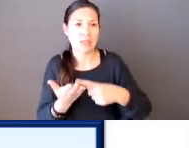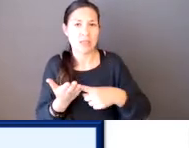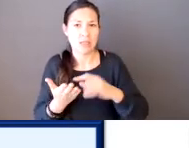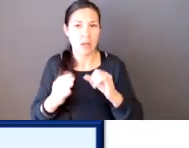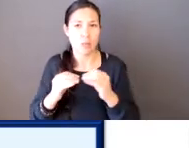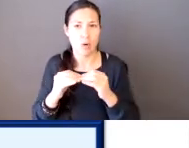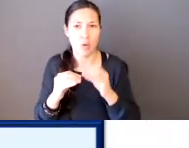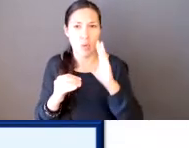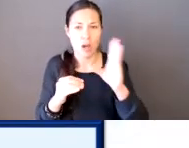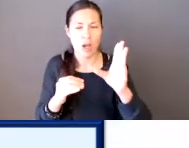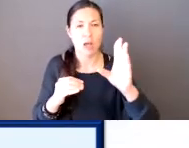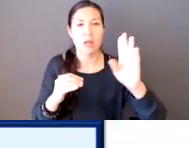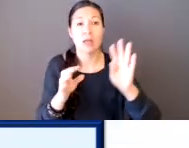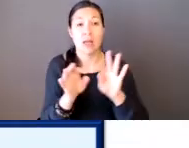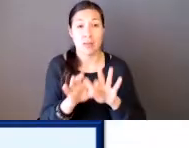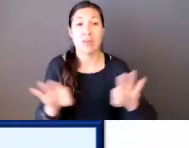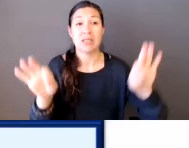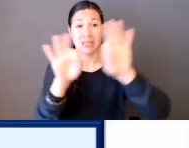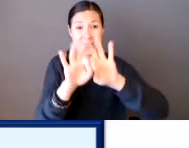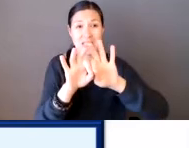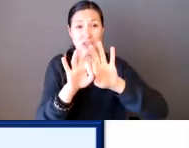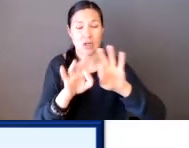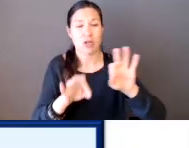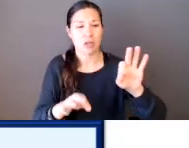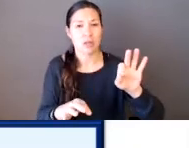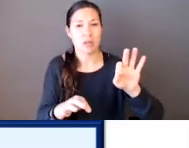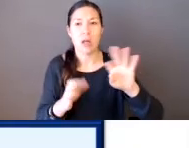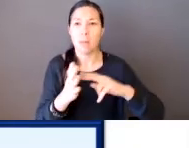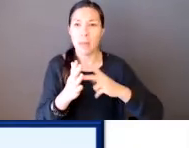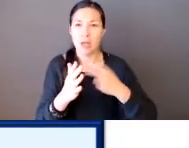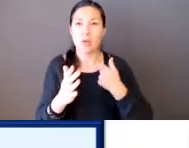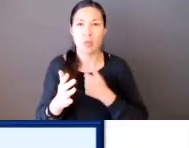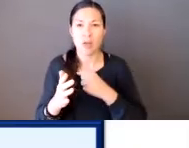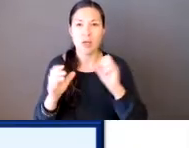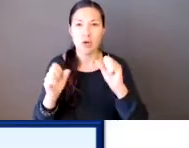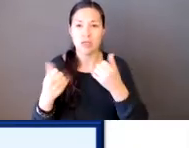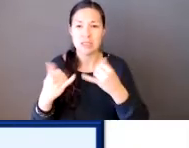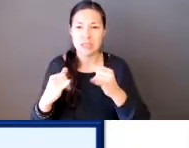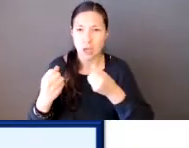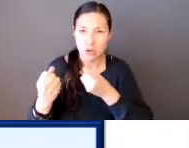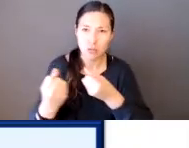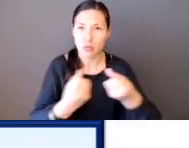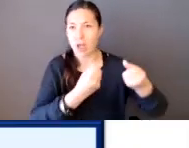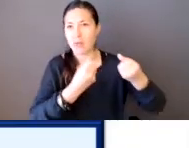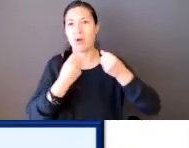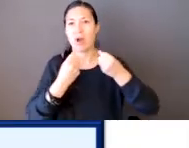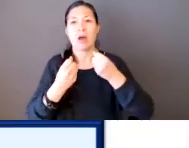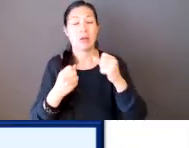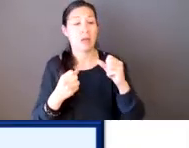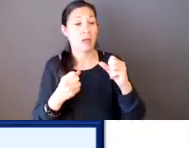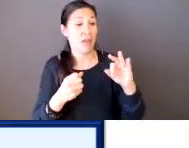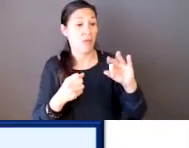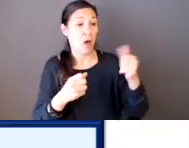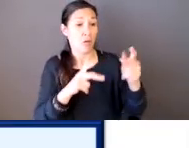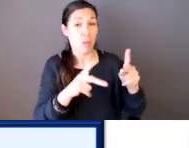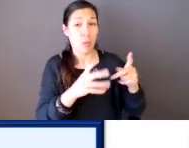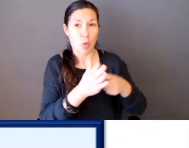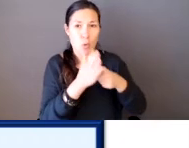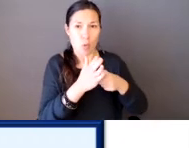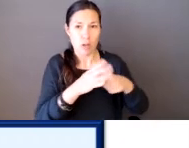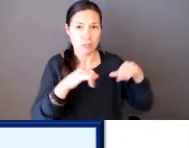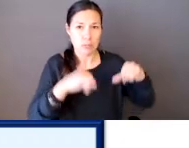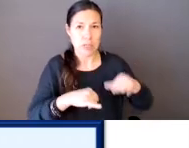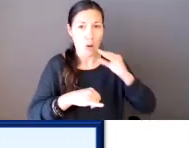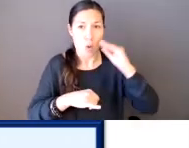But the essential identification allows them to drive around, even if everybody else has to stay home. If they get stopped, they can say we're